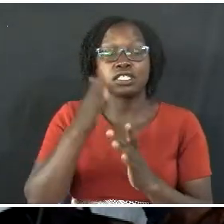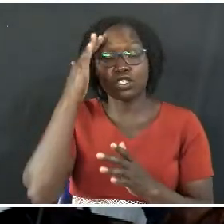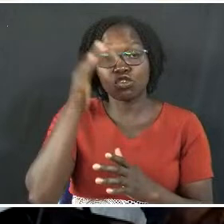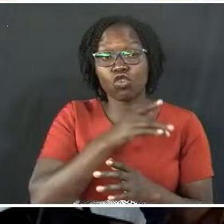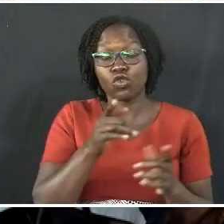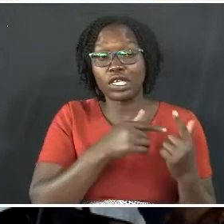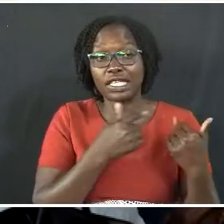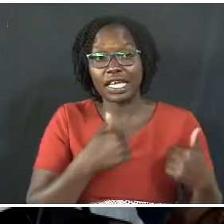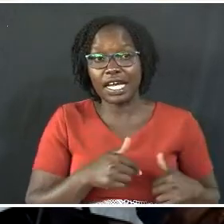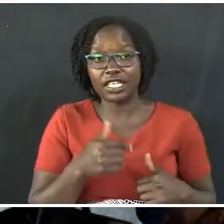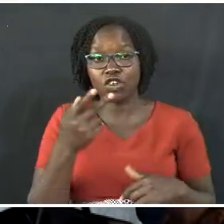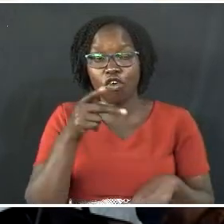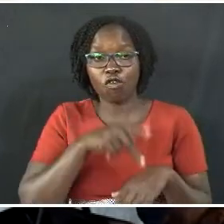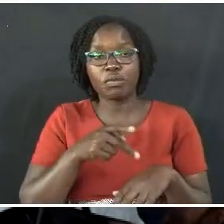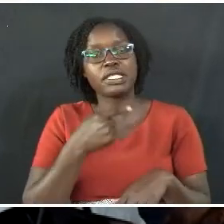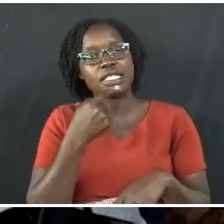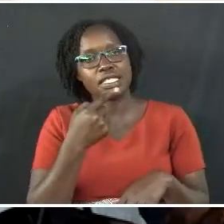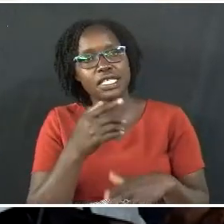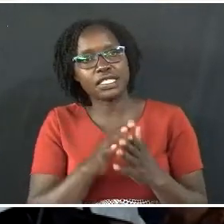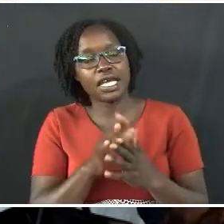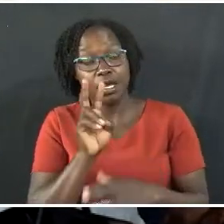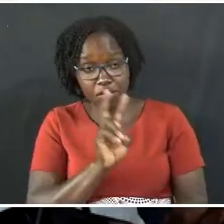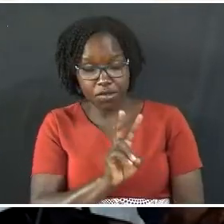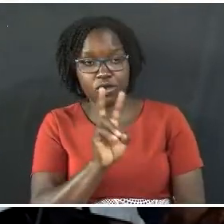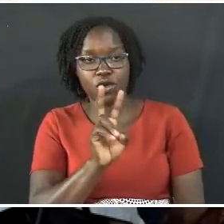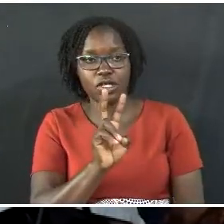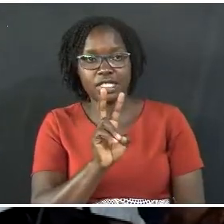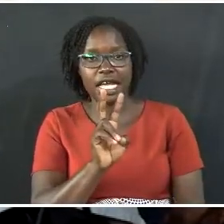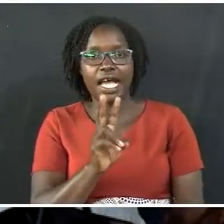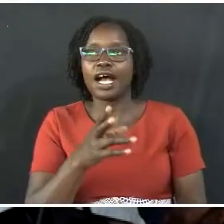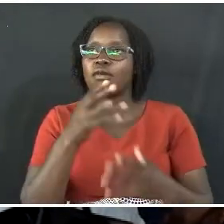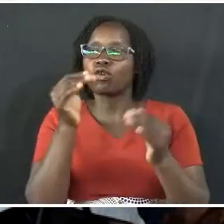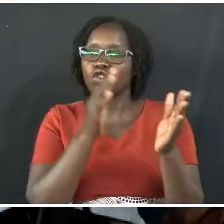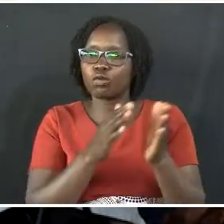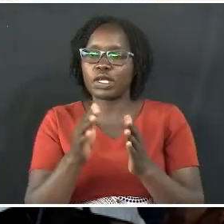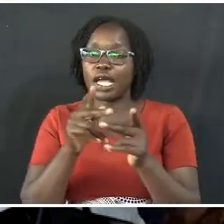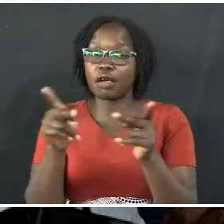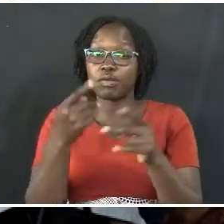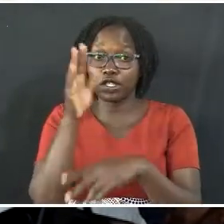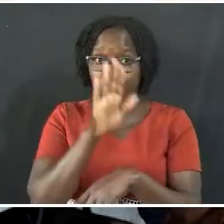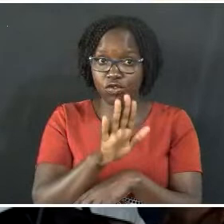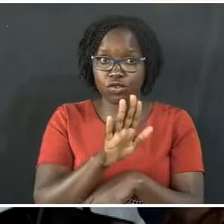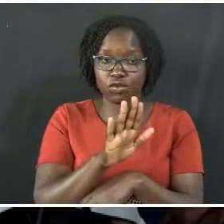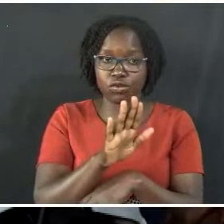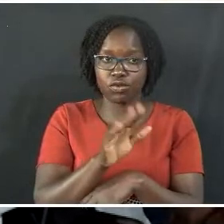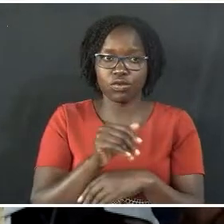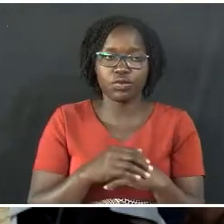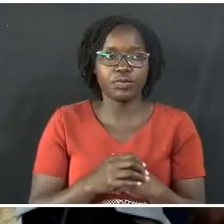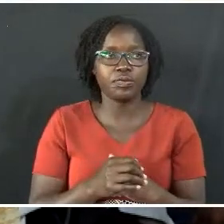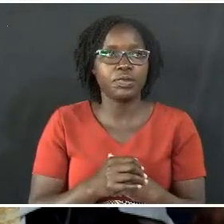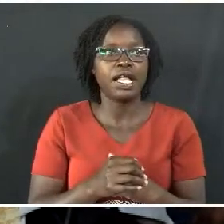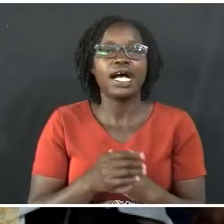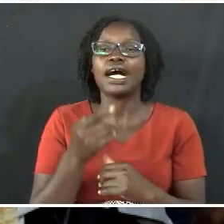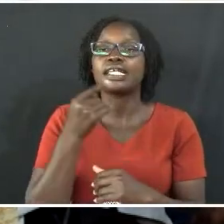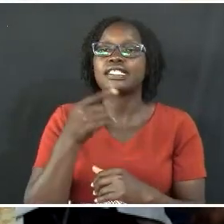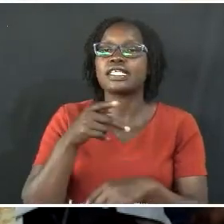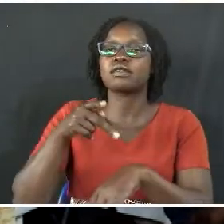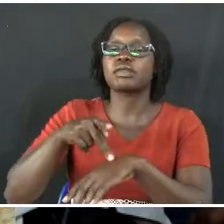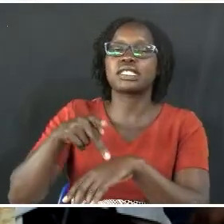heart of Petrus, said, behold, I am going to prepare a place for you. And he says,